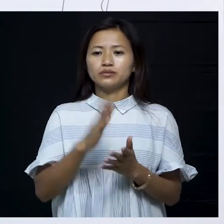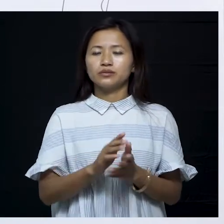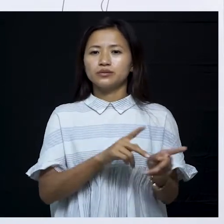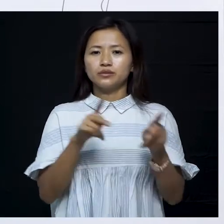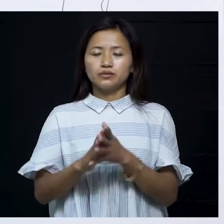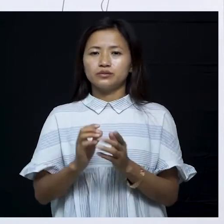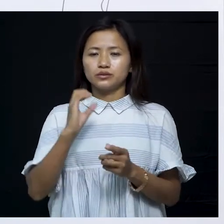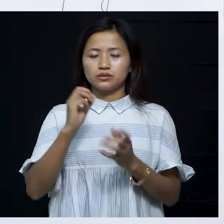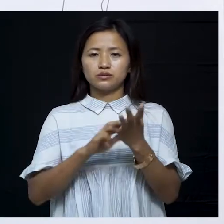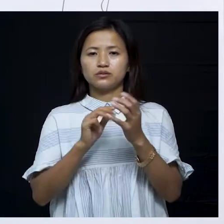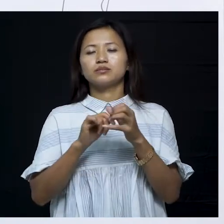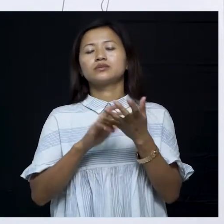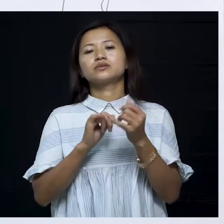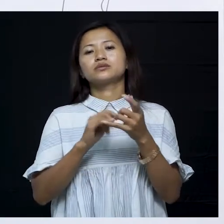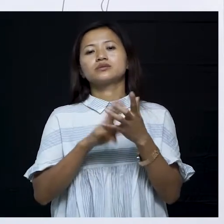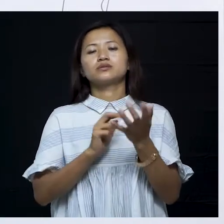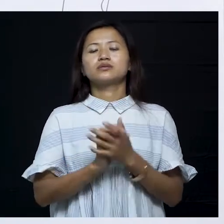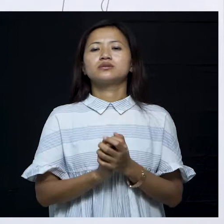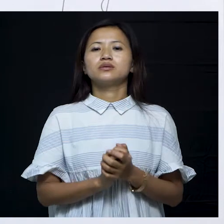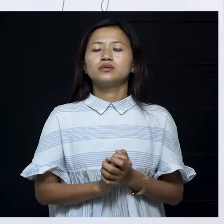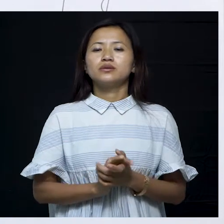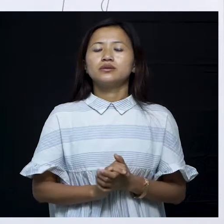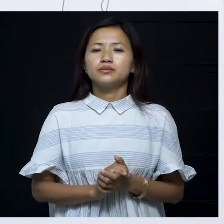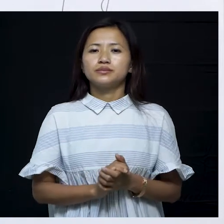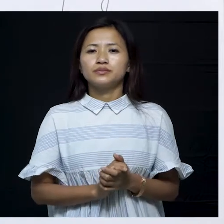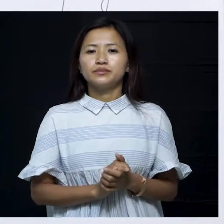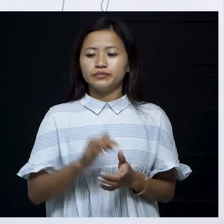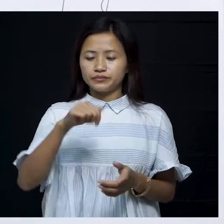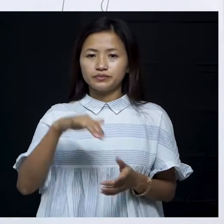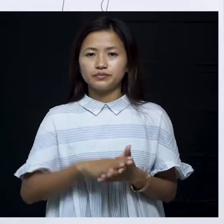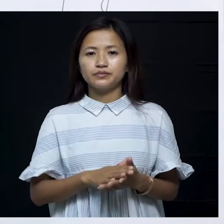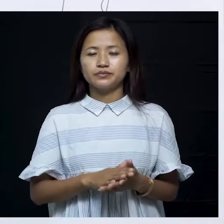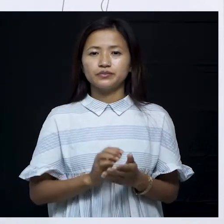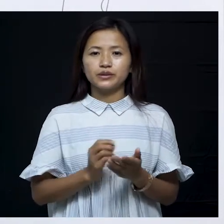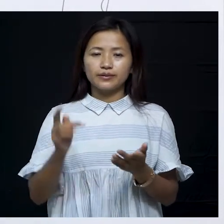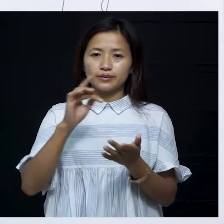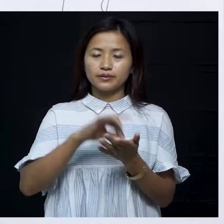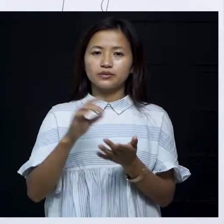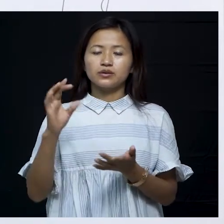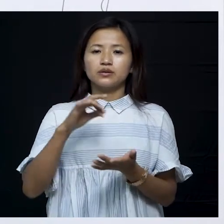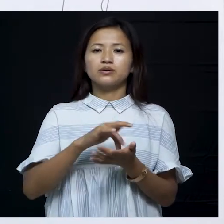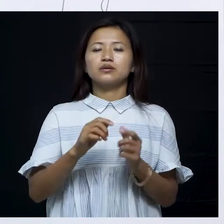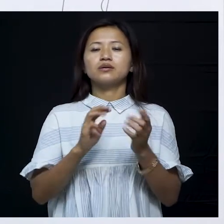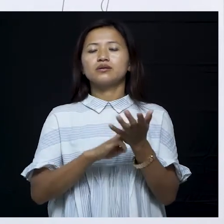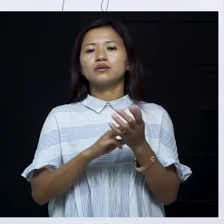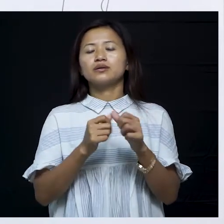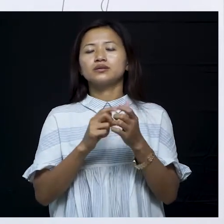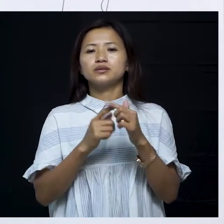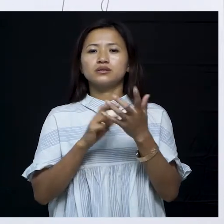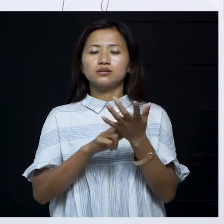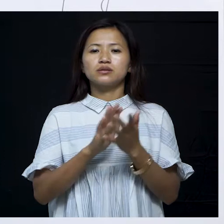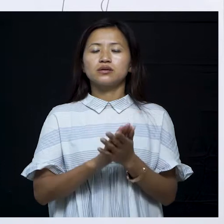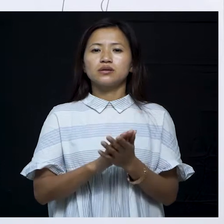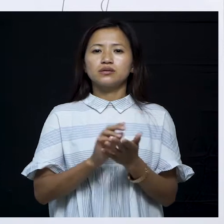Planning Commission. All right. So earlier it was the Planning Commission, but now it has been replaced by Niti Aayog. Niti Aayog means